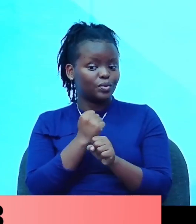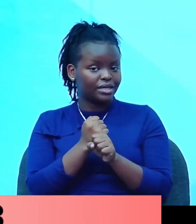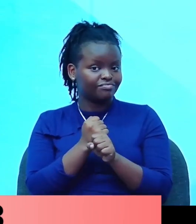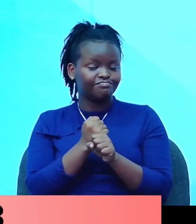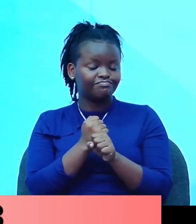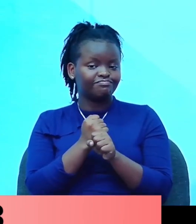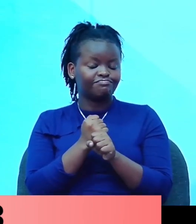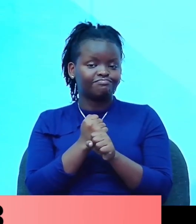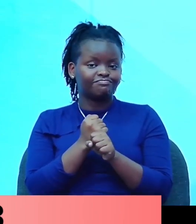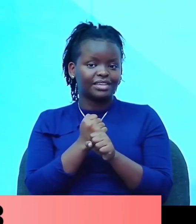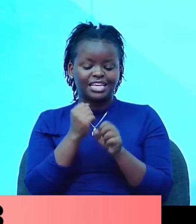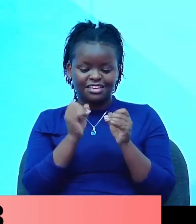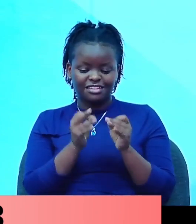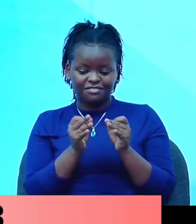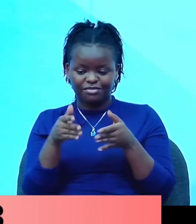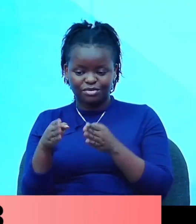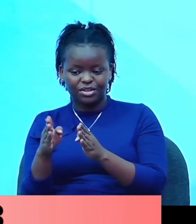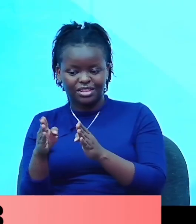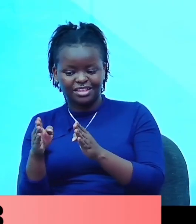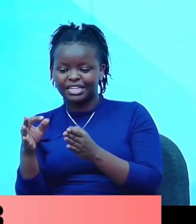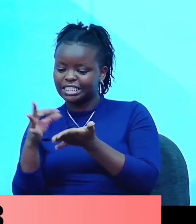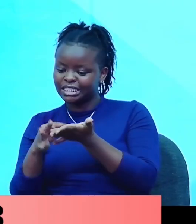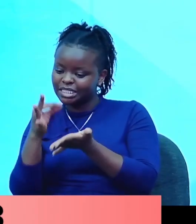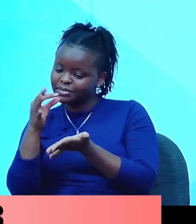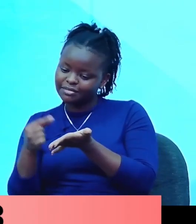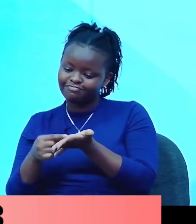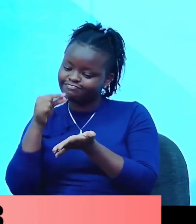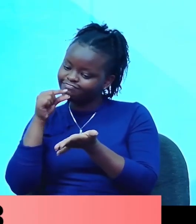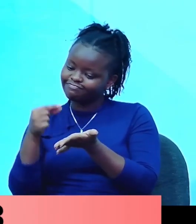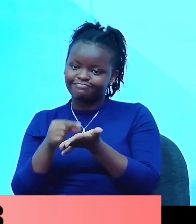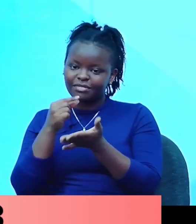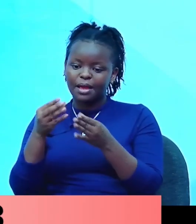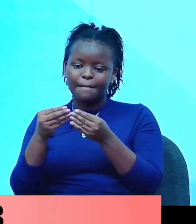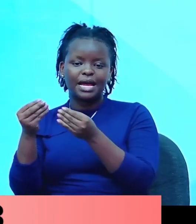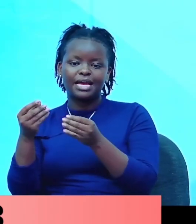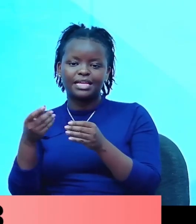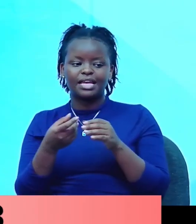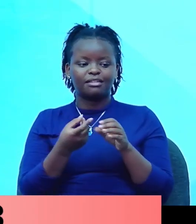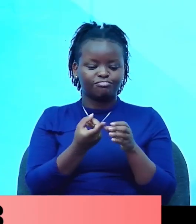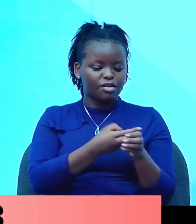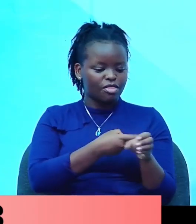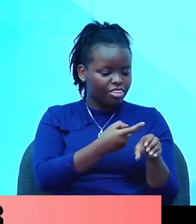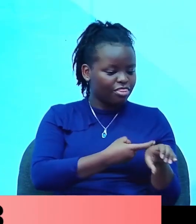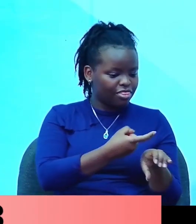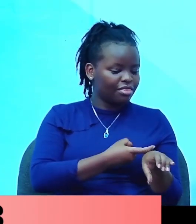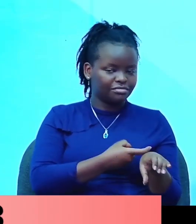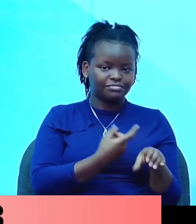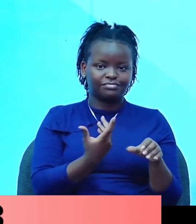Kama unapitianga hapo kwa mtaa unakula chipo kidogo. Go buy the warus and cook at home. You know.